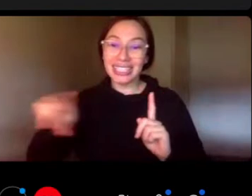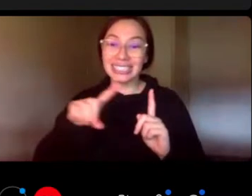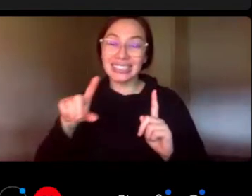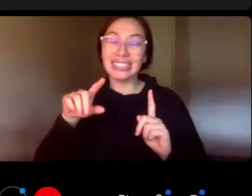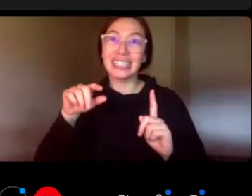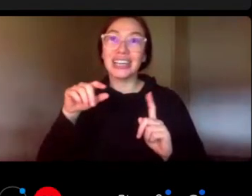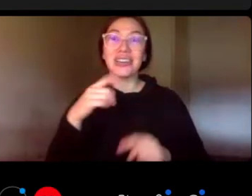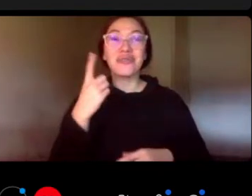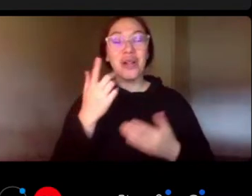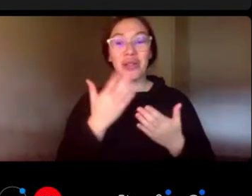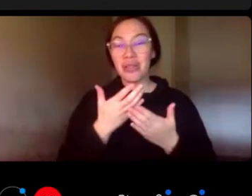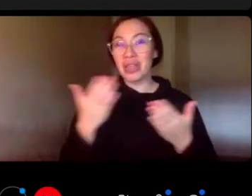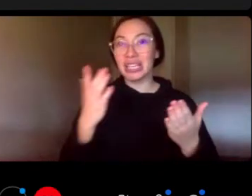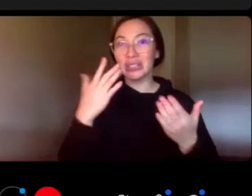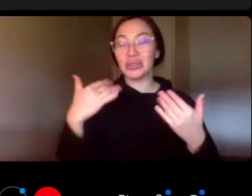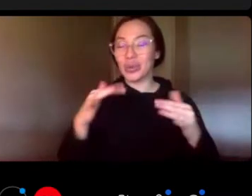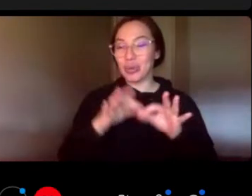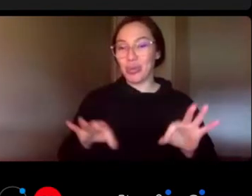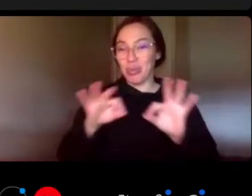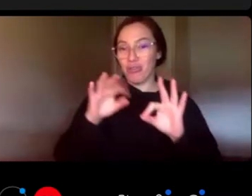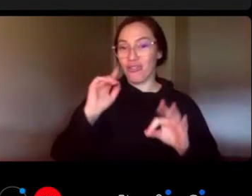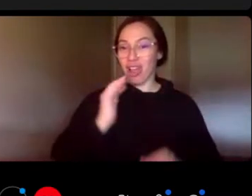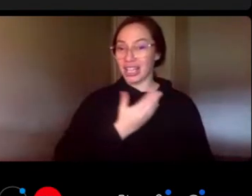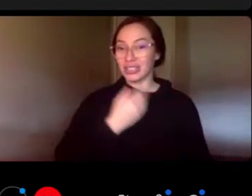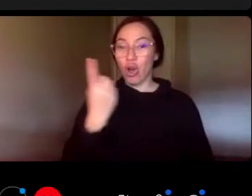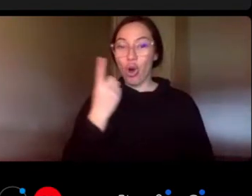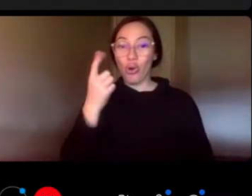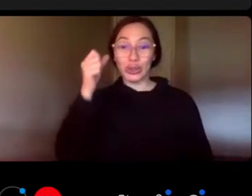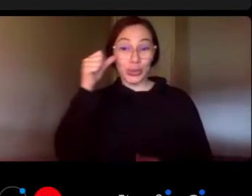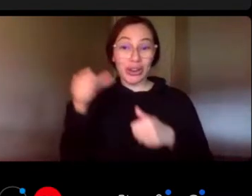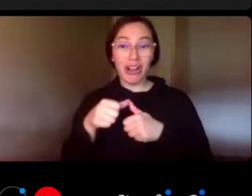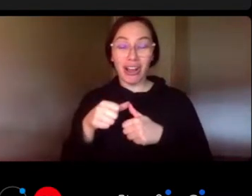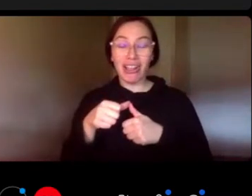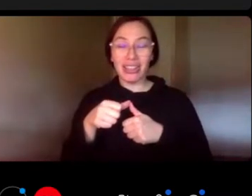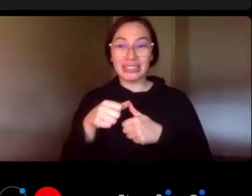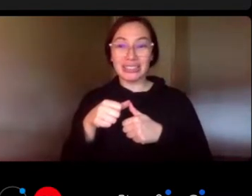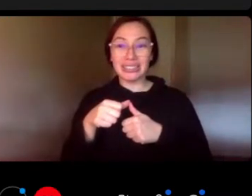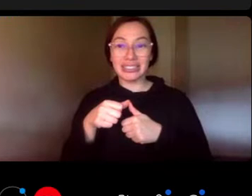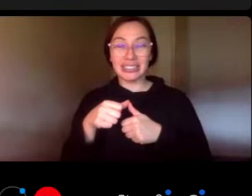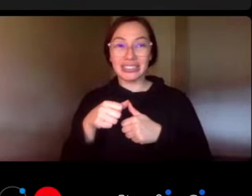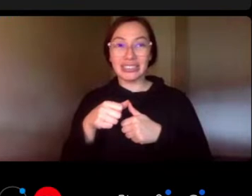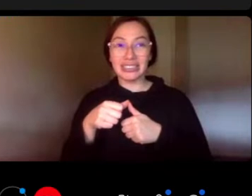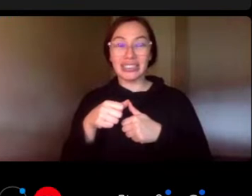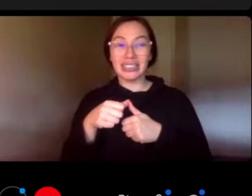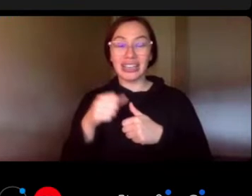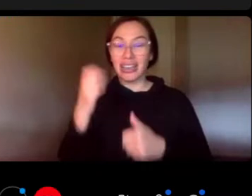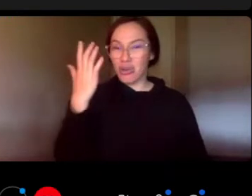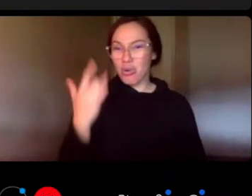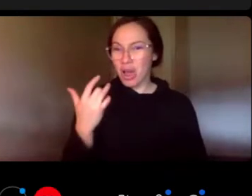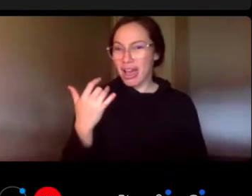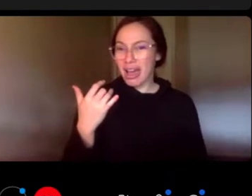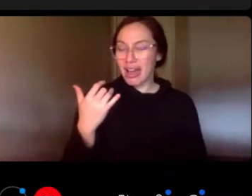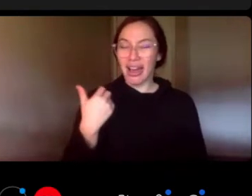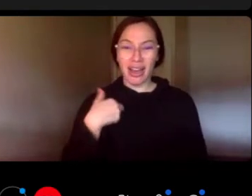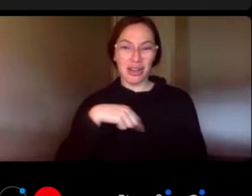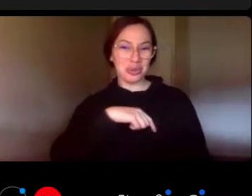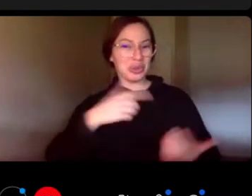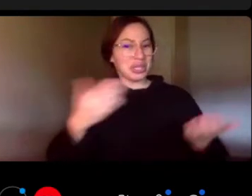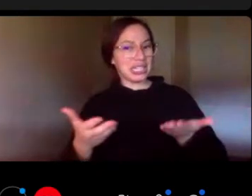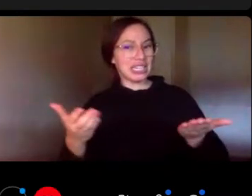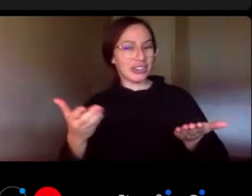that is important for us to always recall is that why are we here and